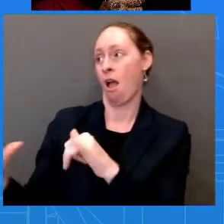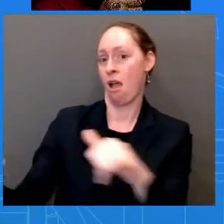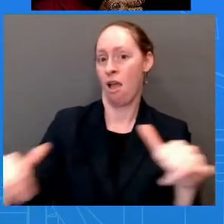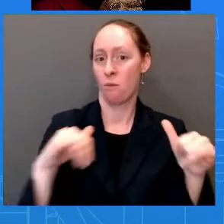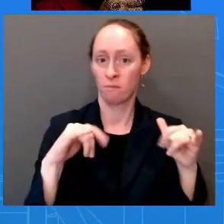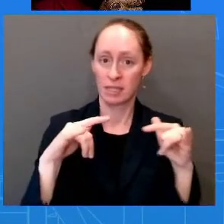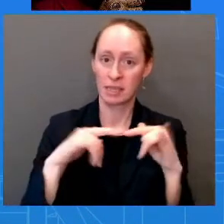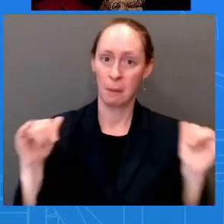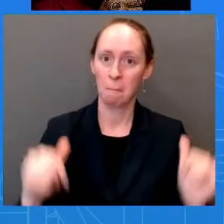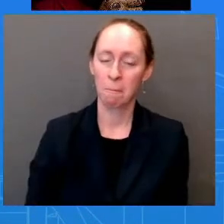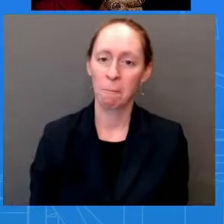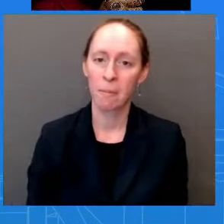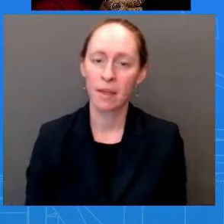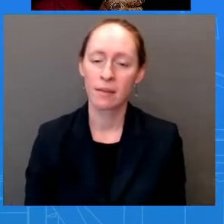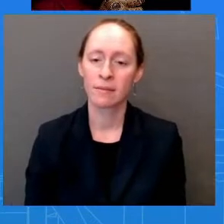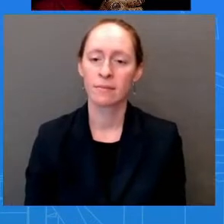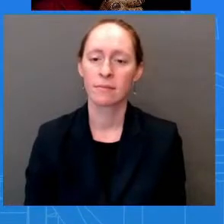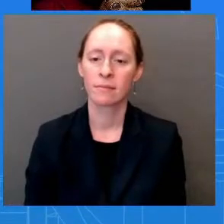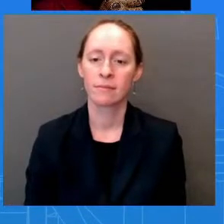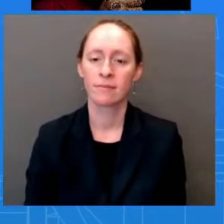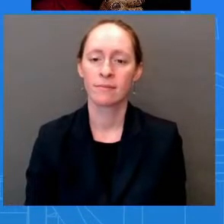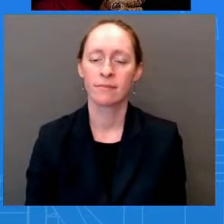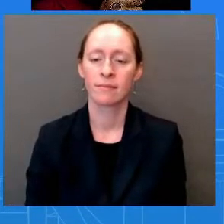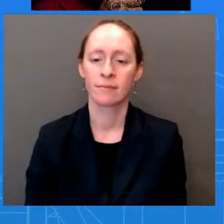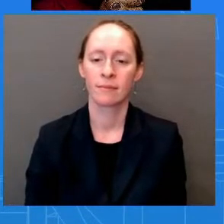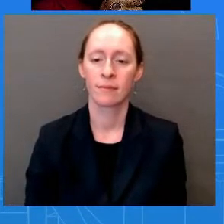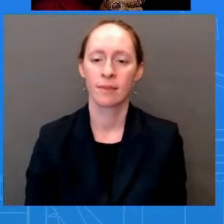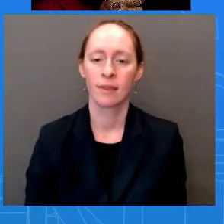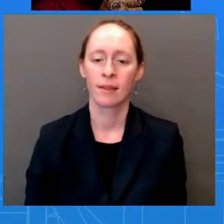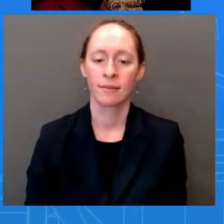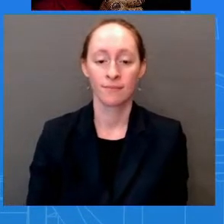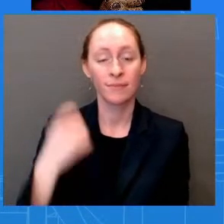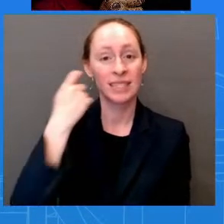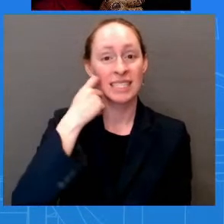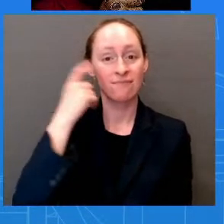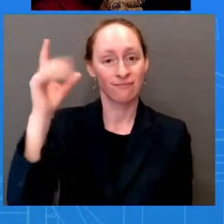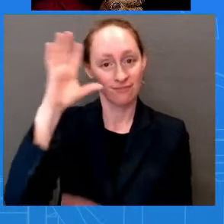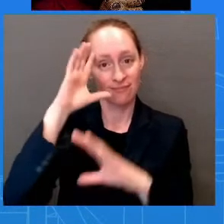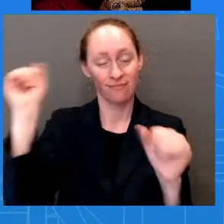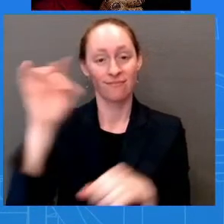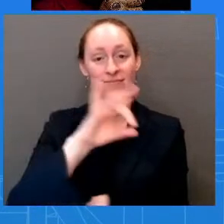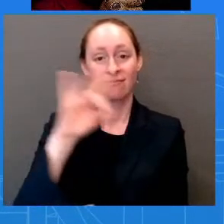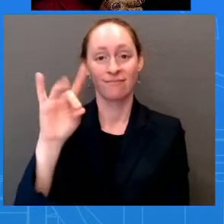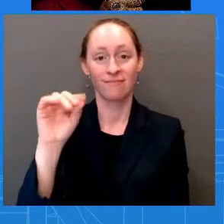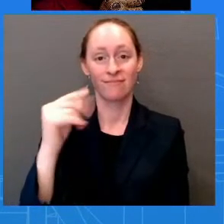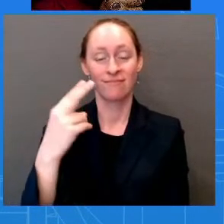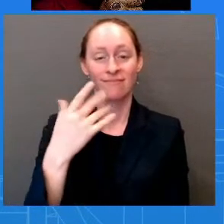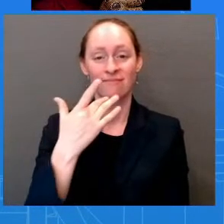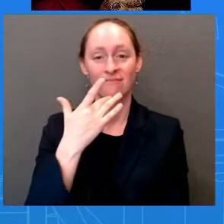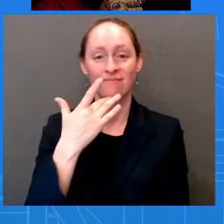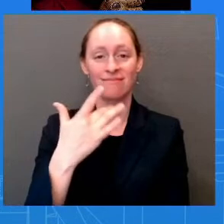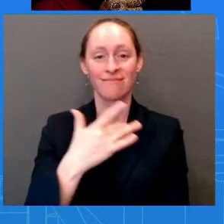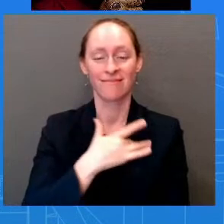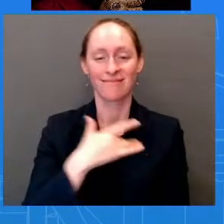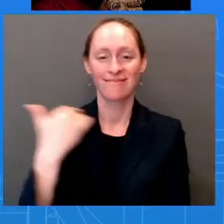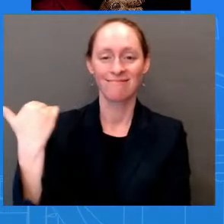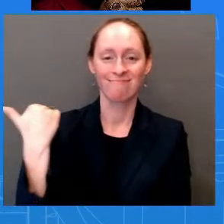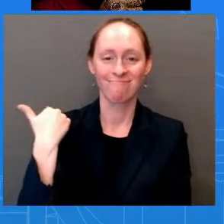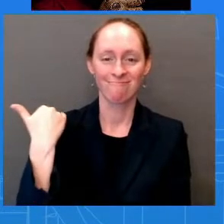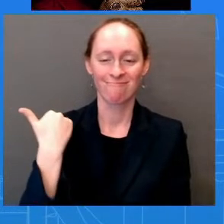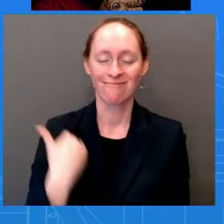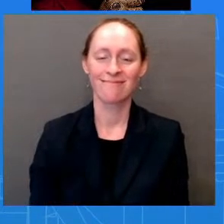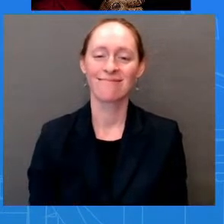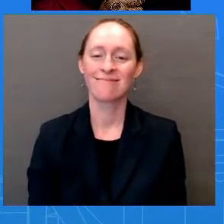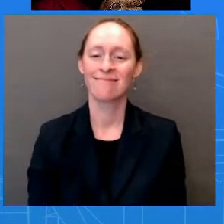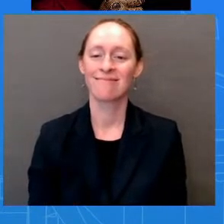a year ago on his birthday that Dr. Kevin O'Connor, his chief physician, released a very thorough analysis and medical report.